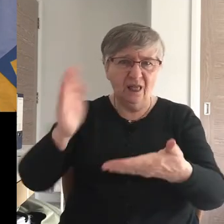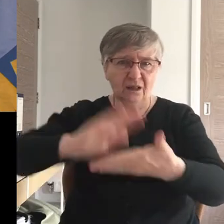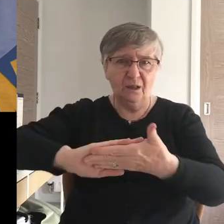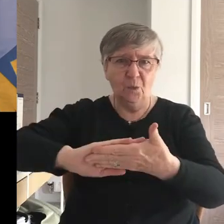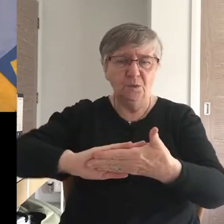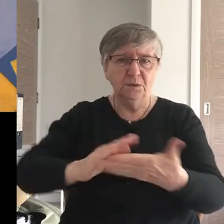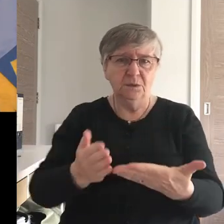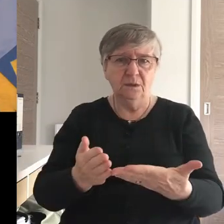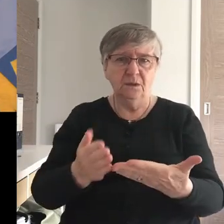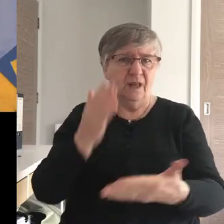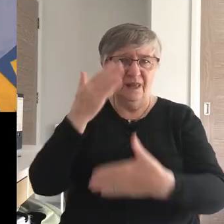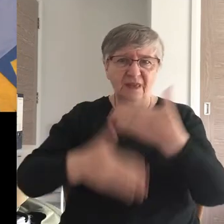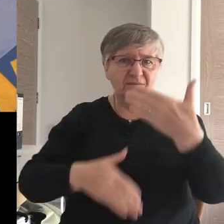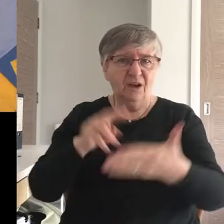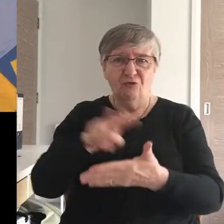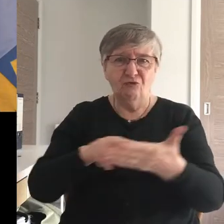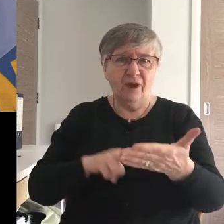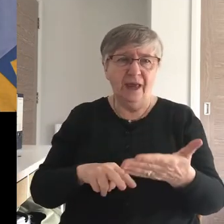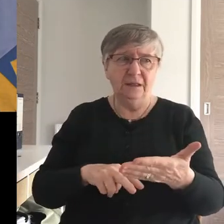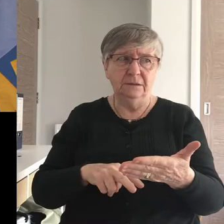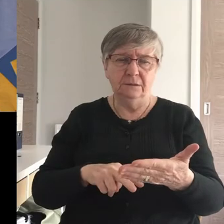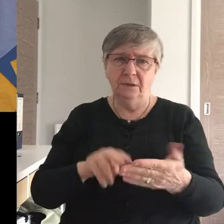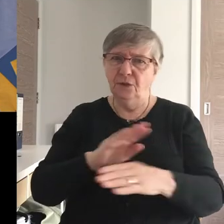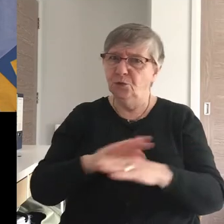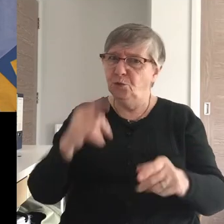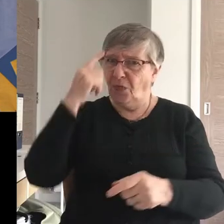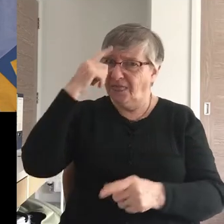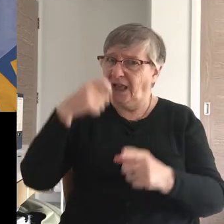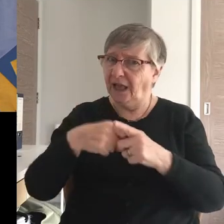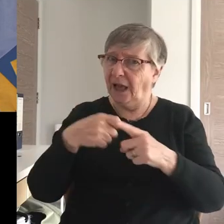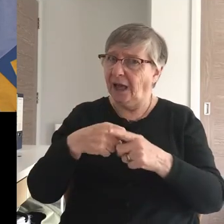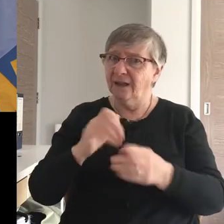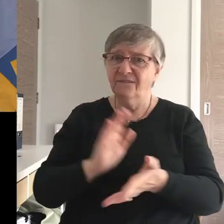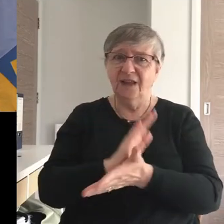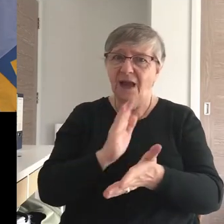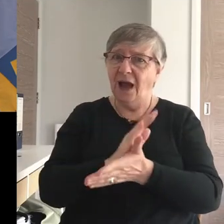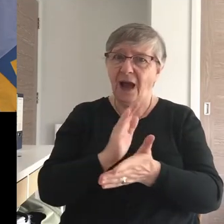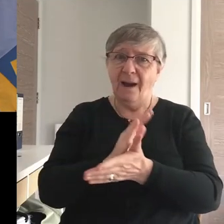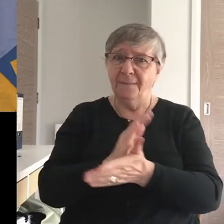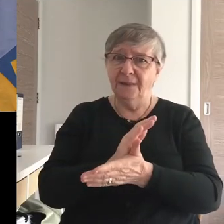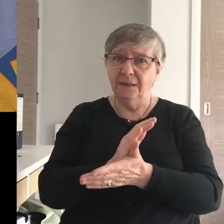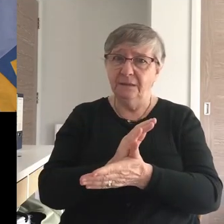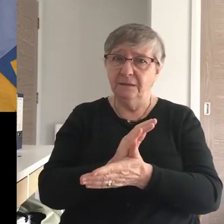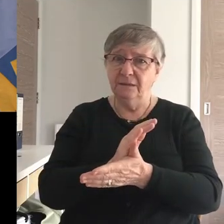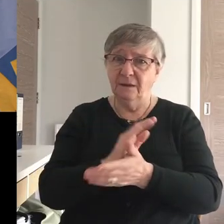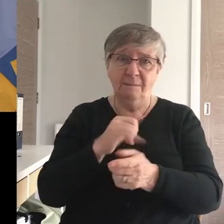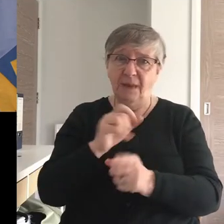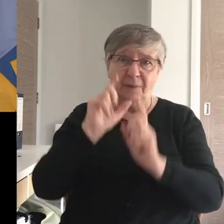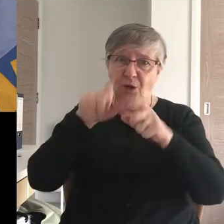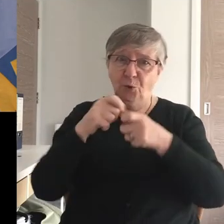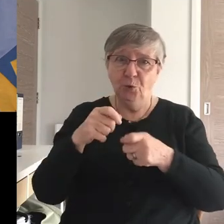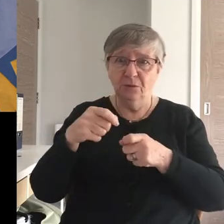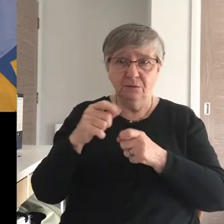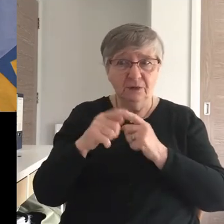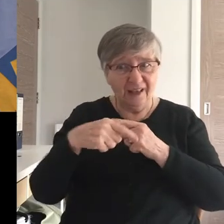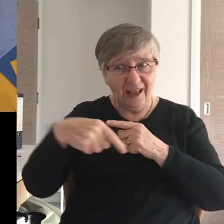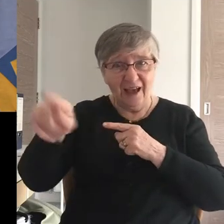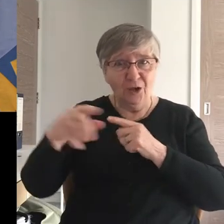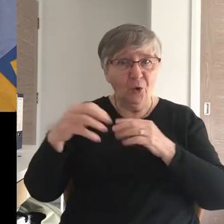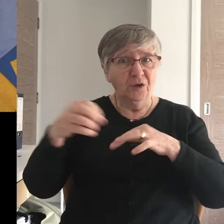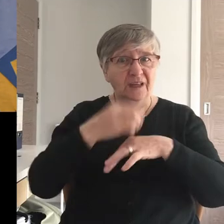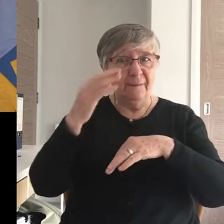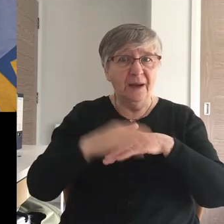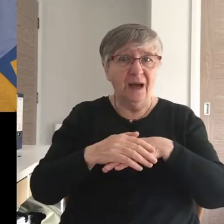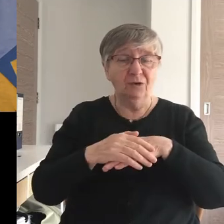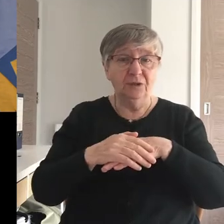read. She might not have been too pleased. I might not have been able to follow this on to the happy position I am in